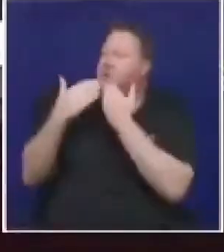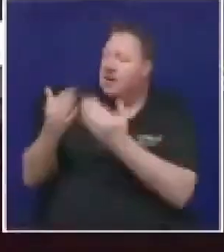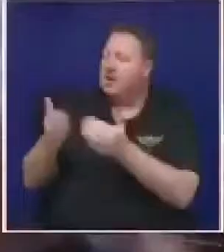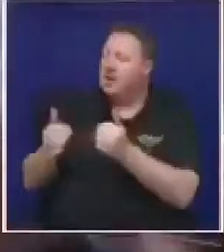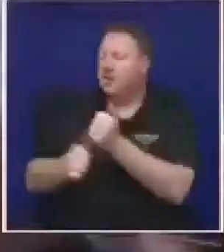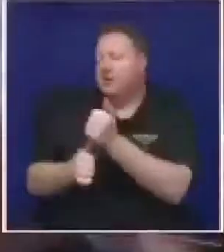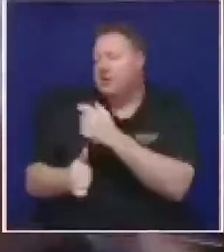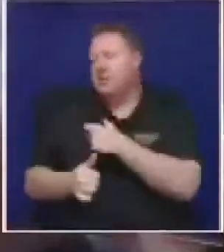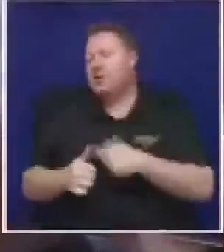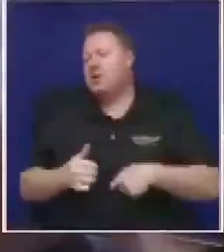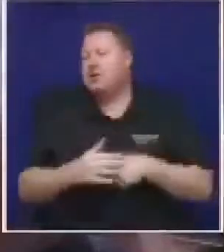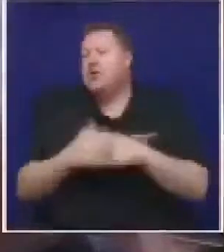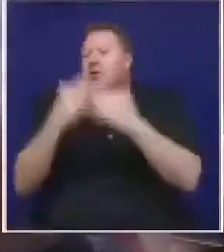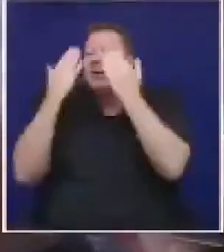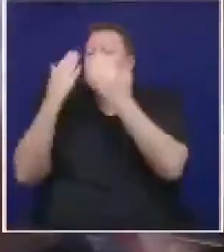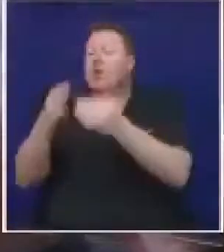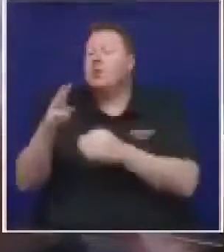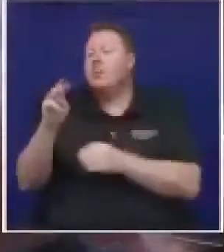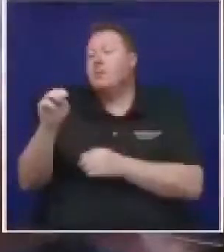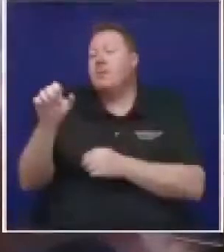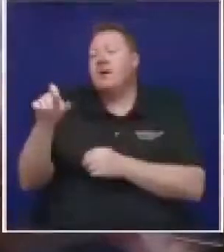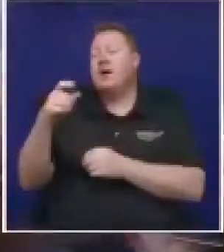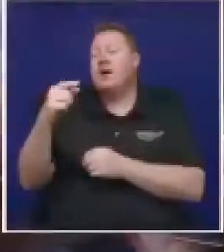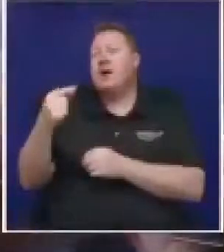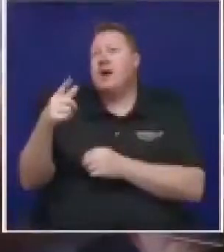Deputy President. Honorable Mashatile.